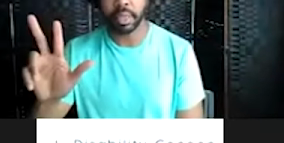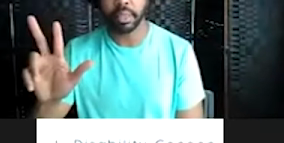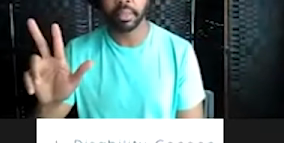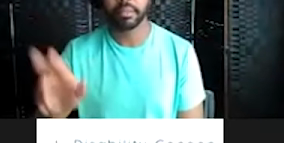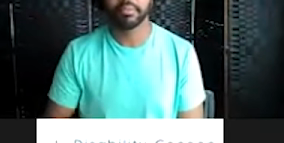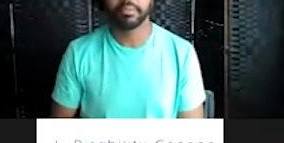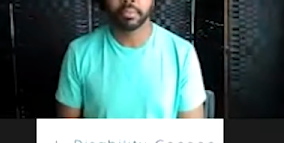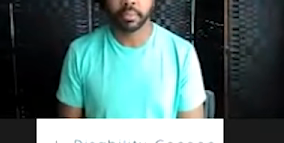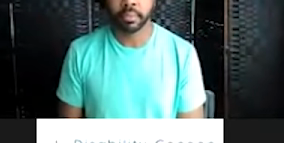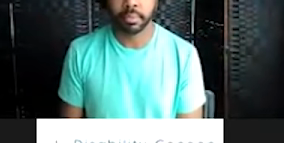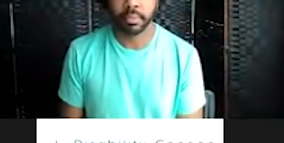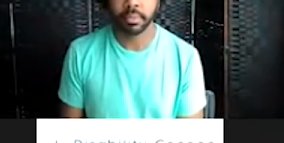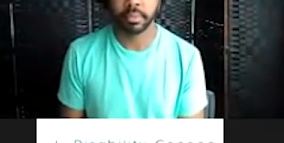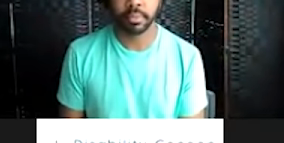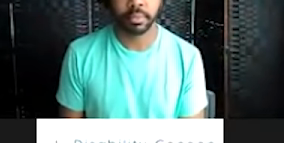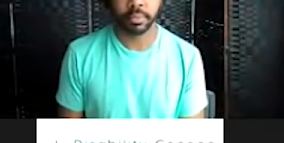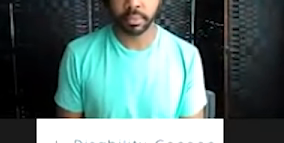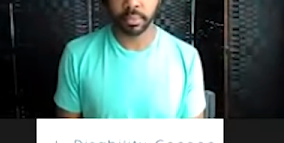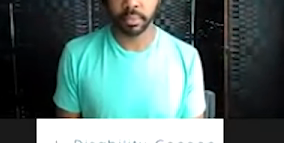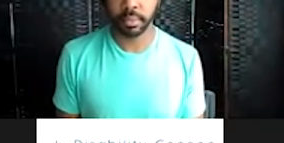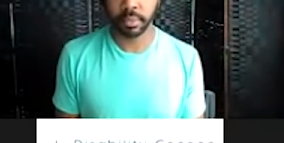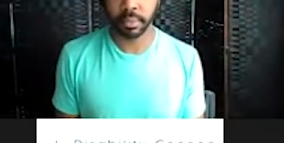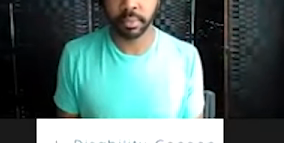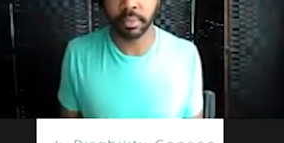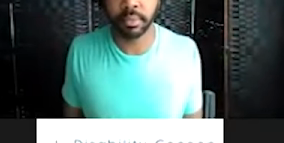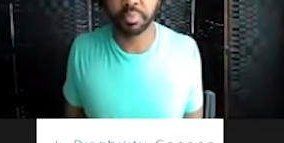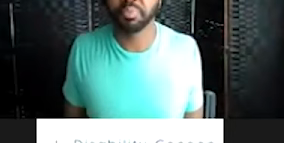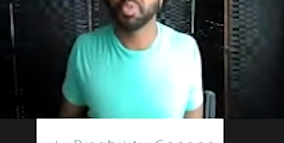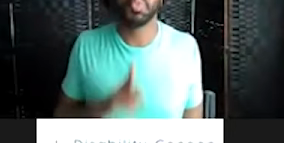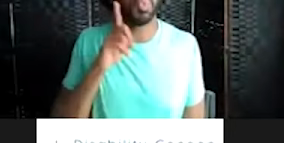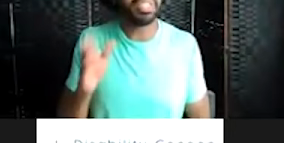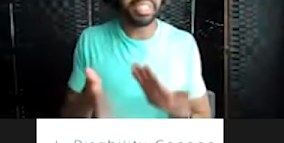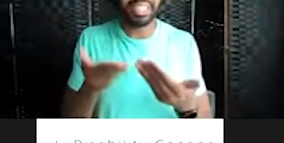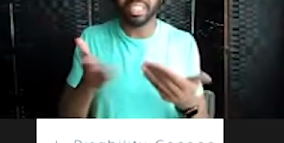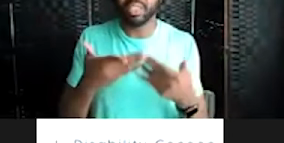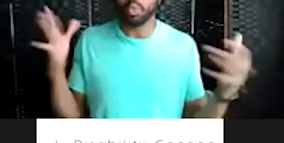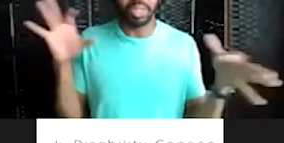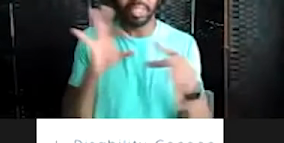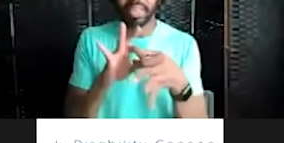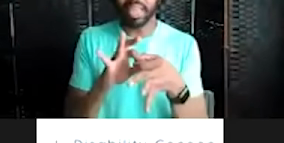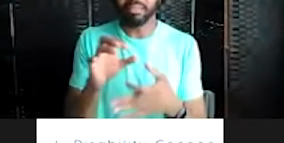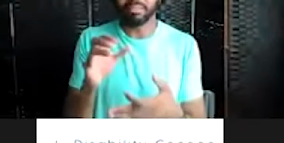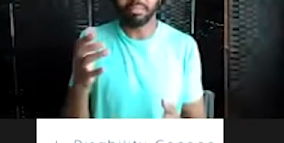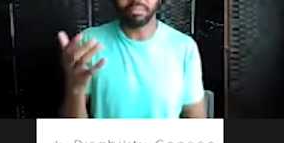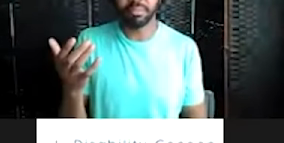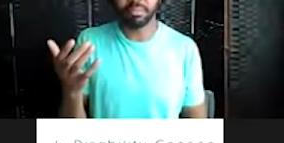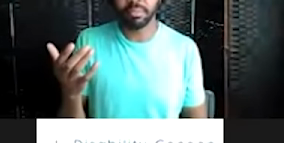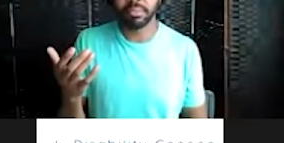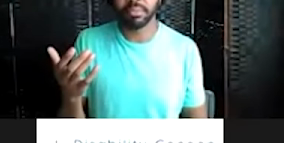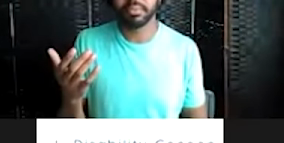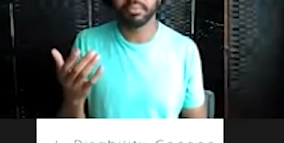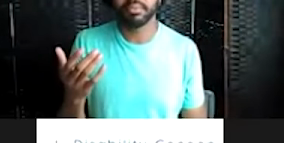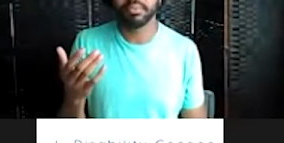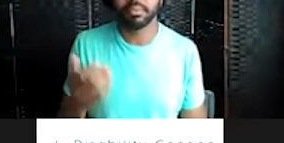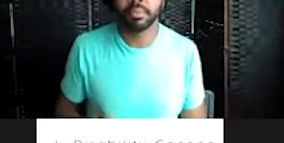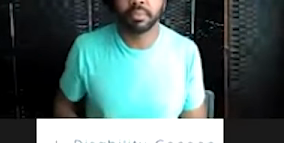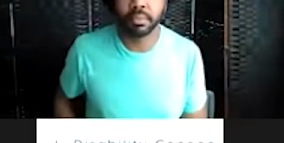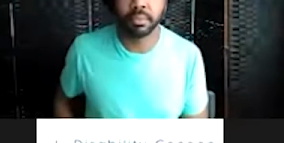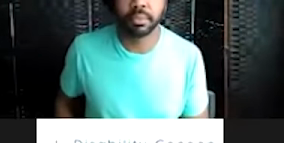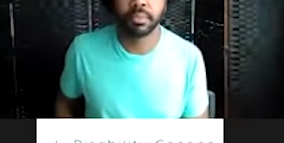Lite. It's super easy to connect. The app is really easy to use. Pricing